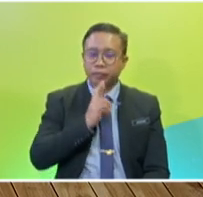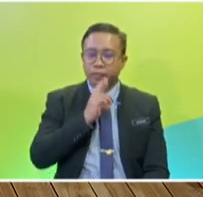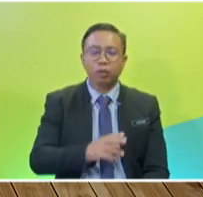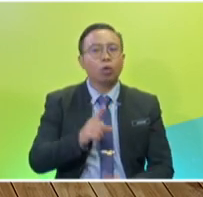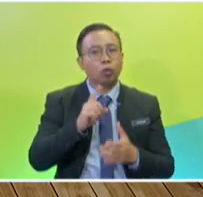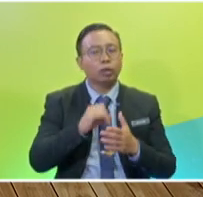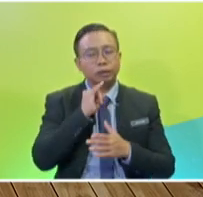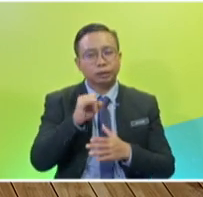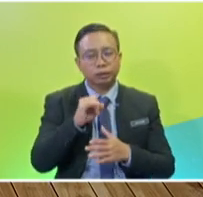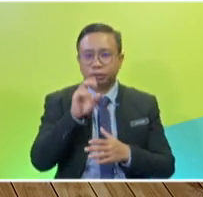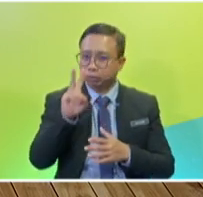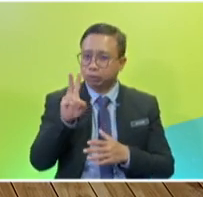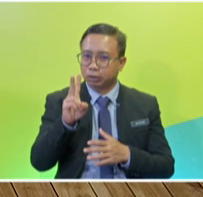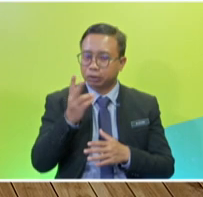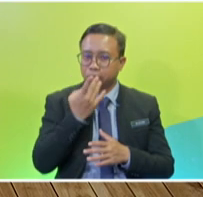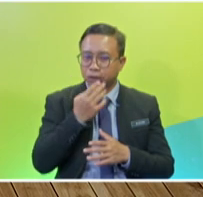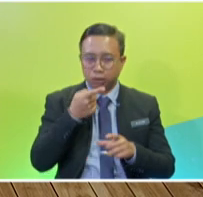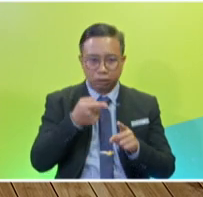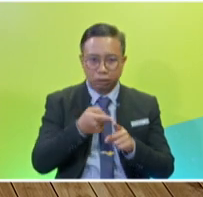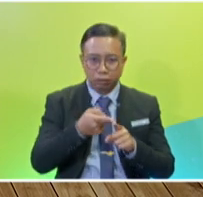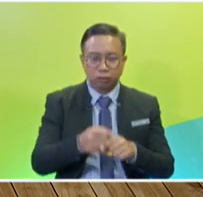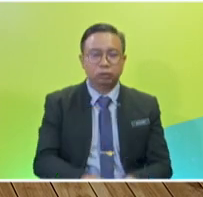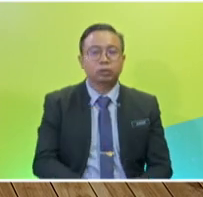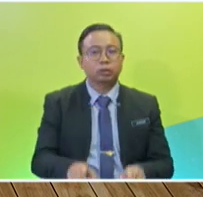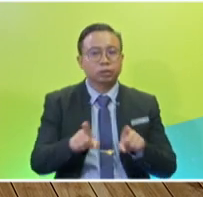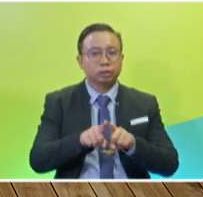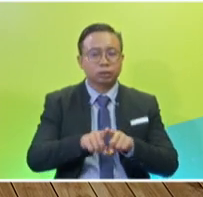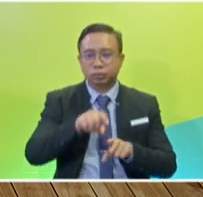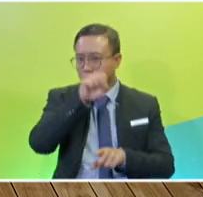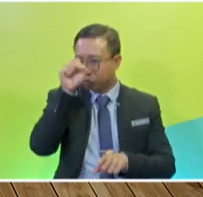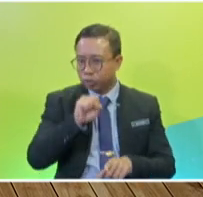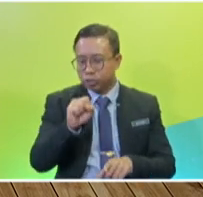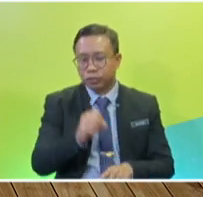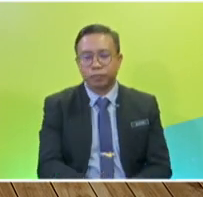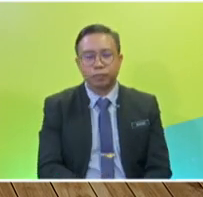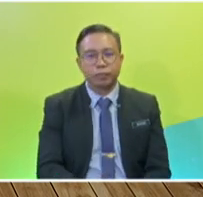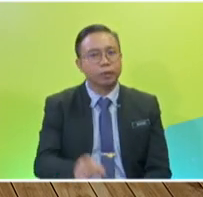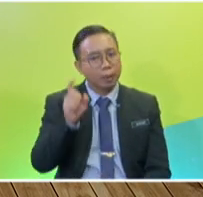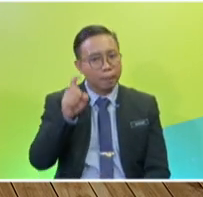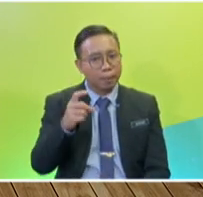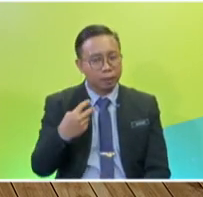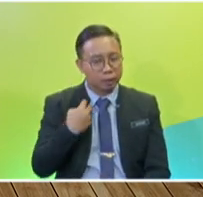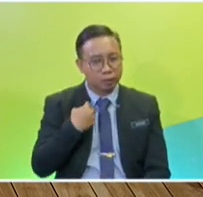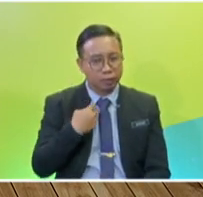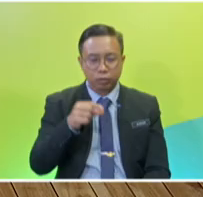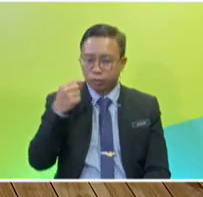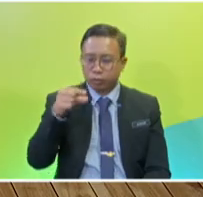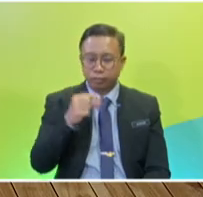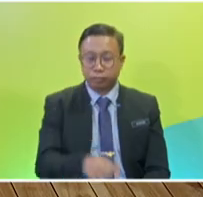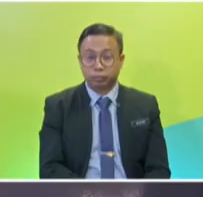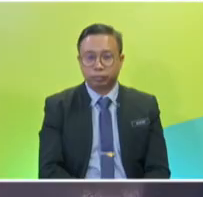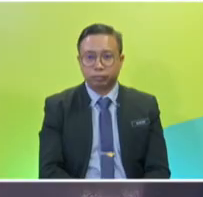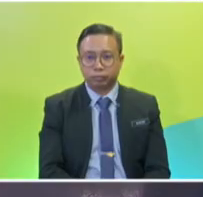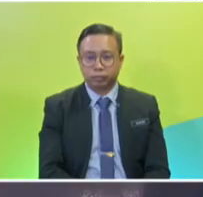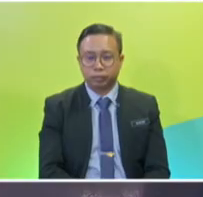what is the second color to the same question? But second color, Shafika, must always forever be green. Right.